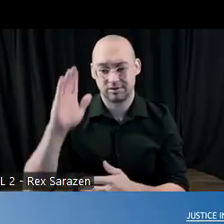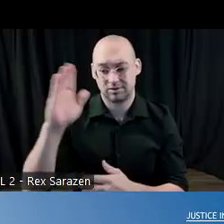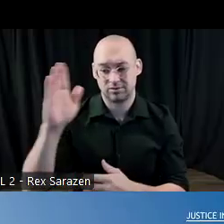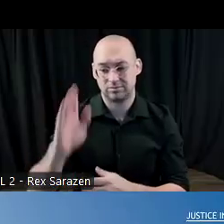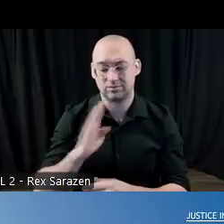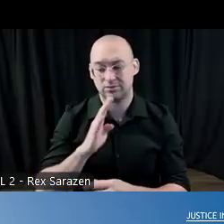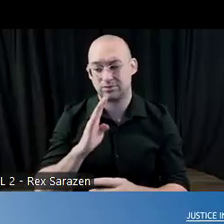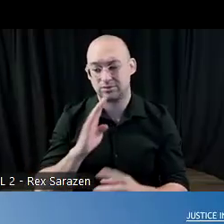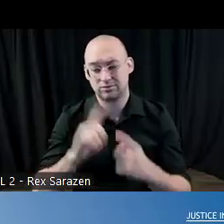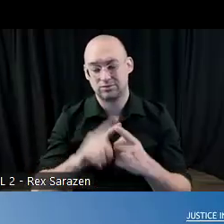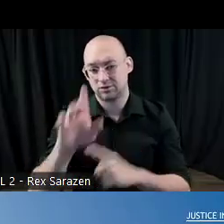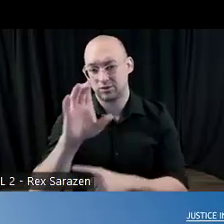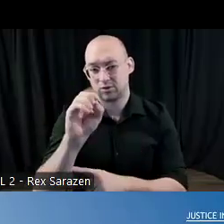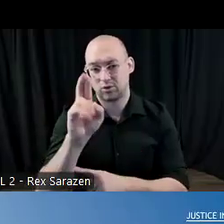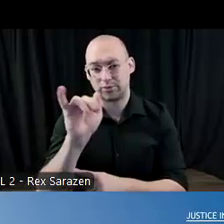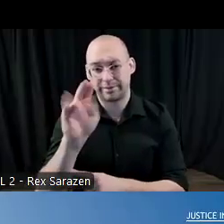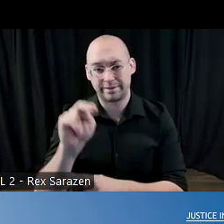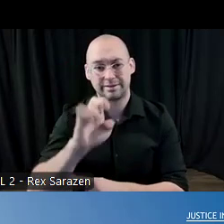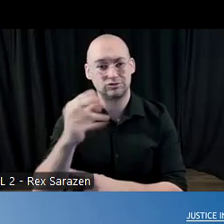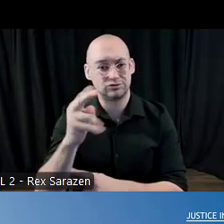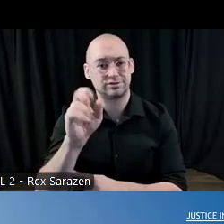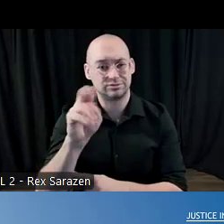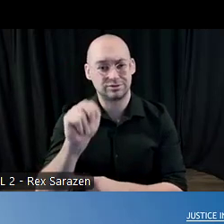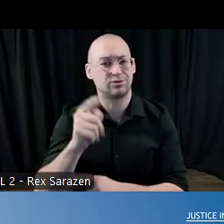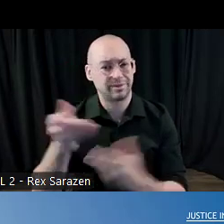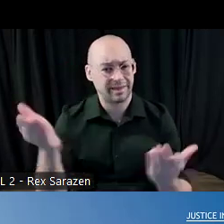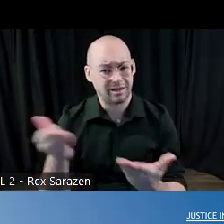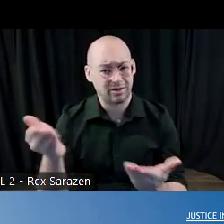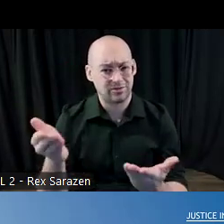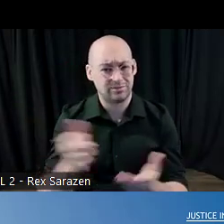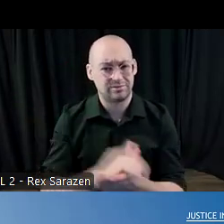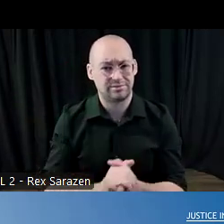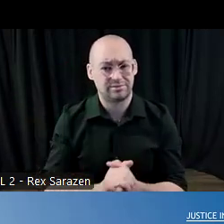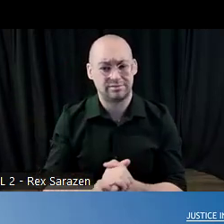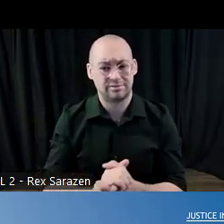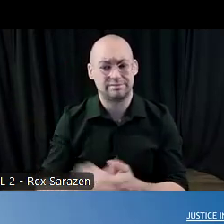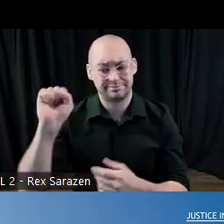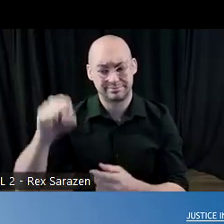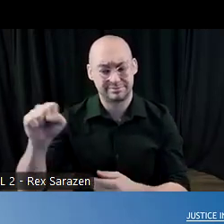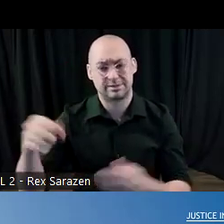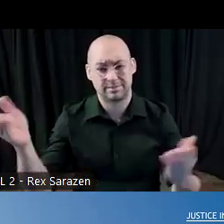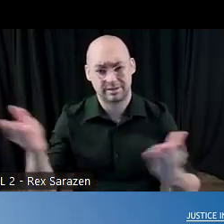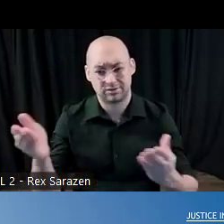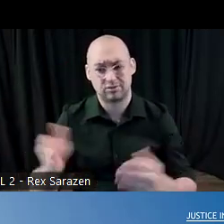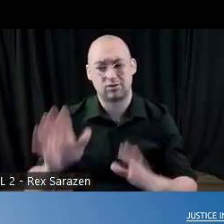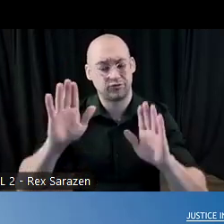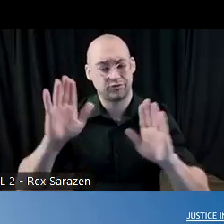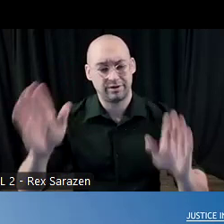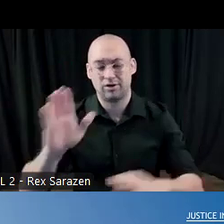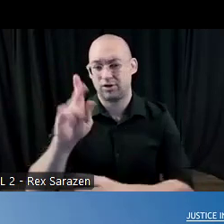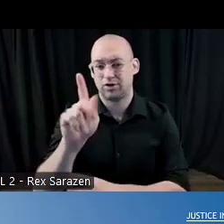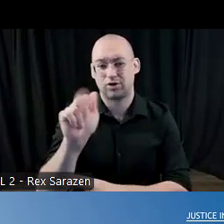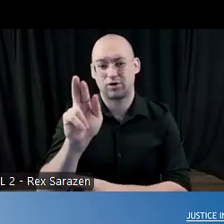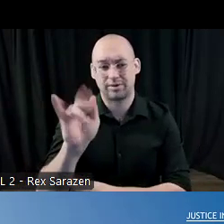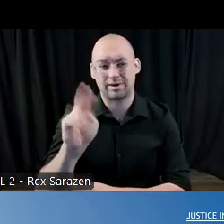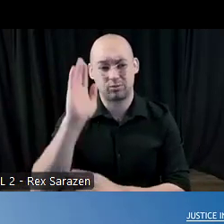to Corinne. Corinne Jones, are you on the call? Corinne is going to give us a little bit of, oh, great. Okay. Corinne's going to give us a little bit of